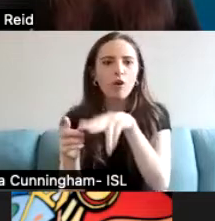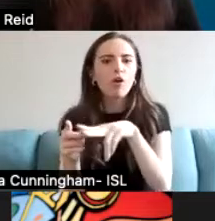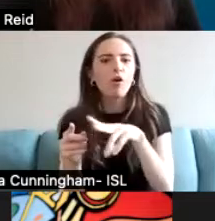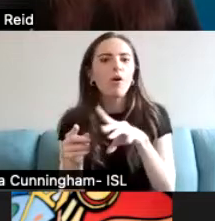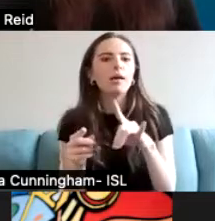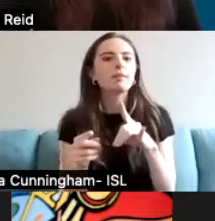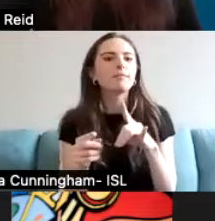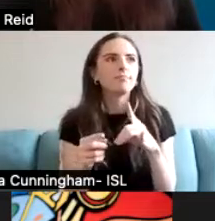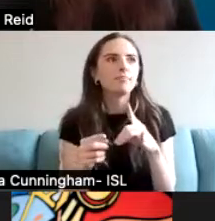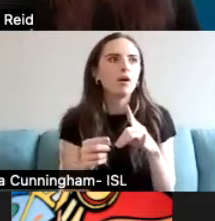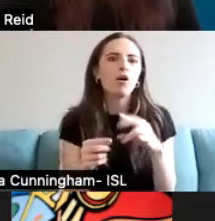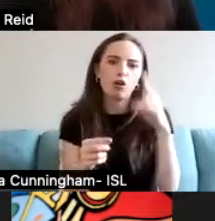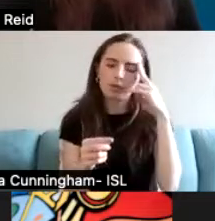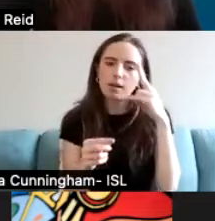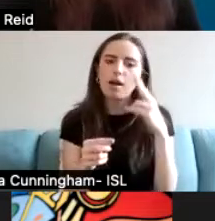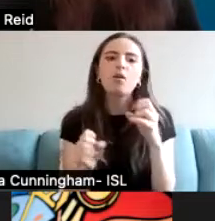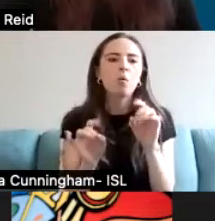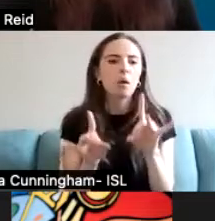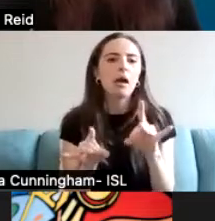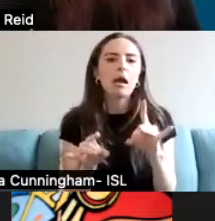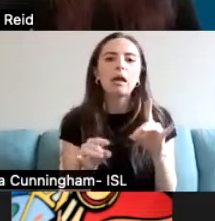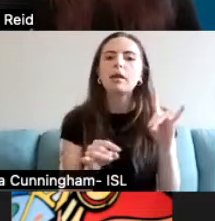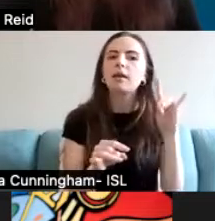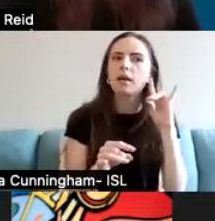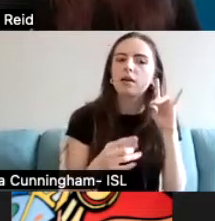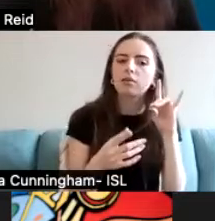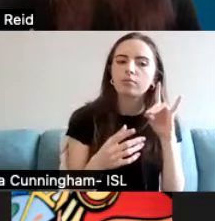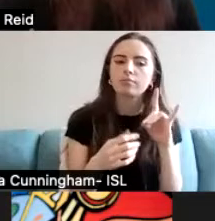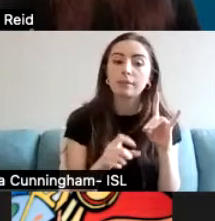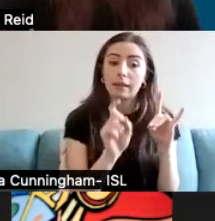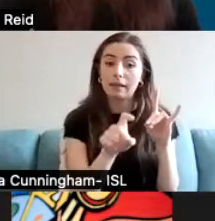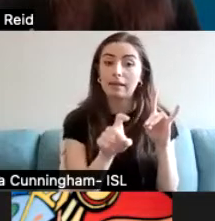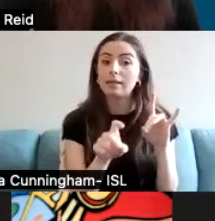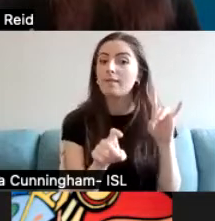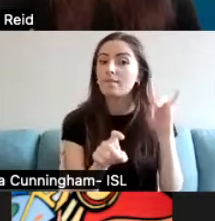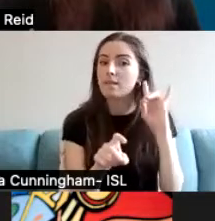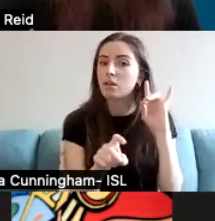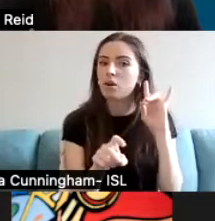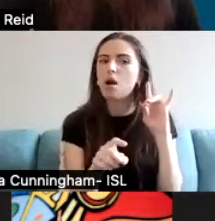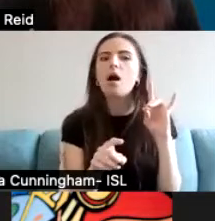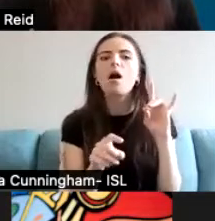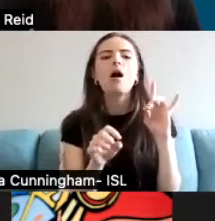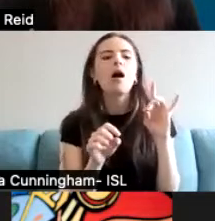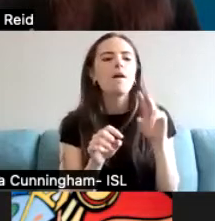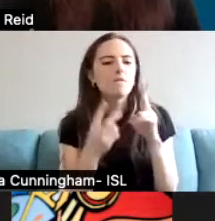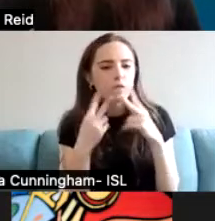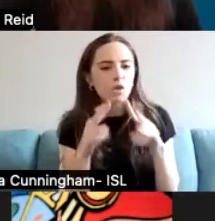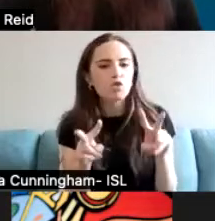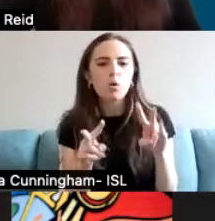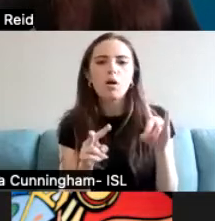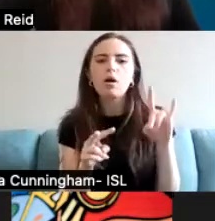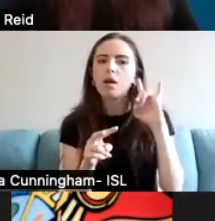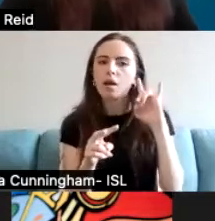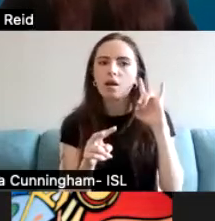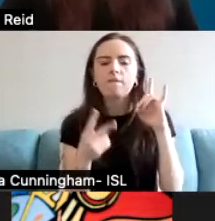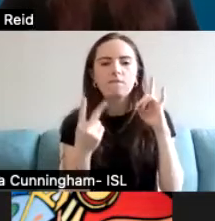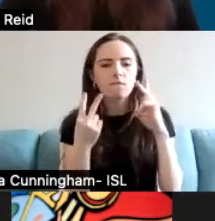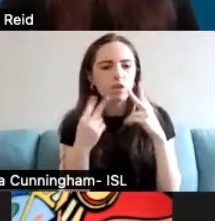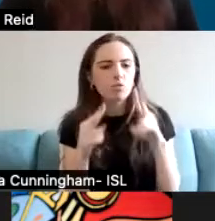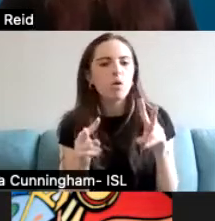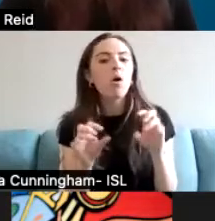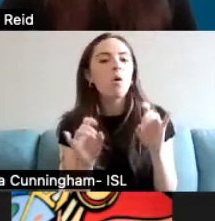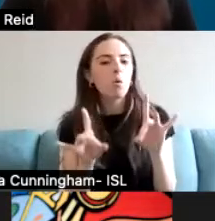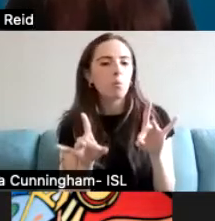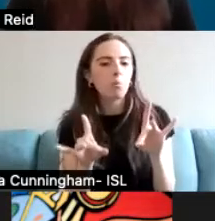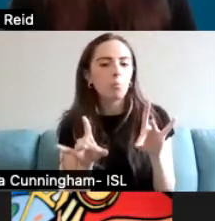So let's continue on through the document. Visual, heading level 3. So there's visual, it knows it's a heading.